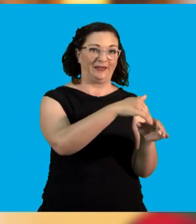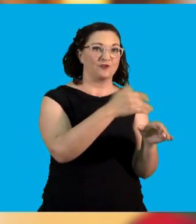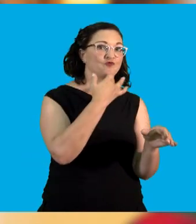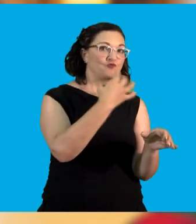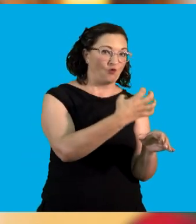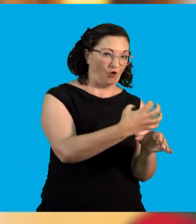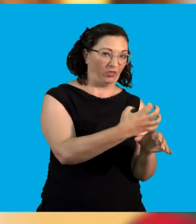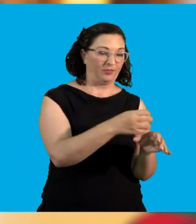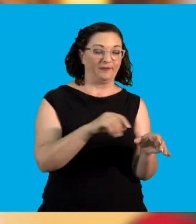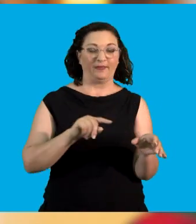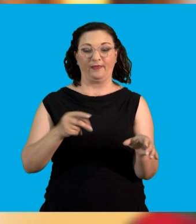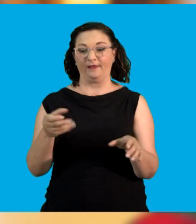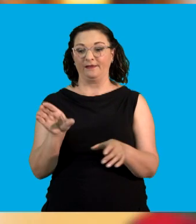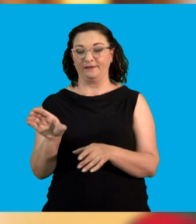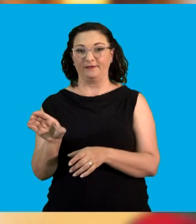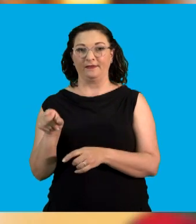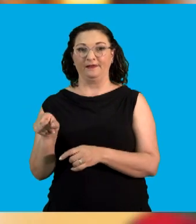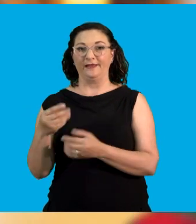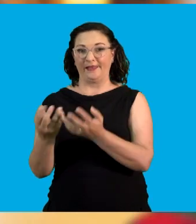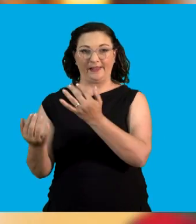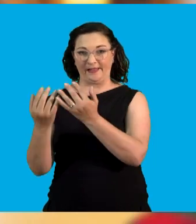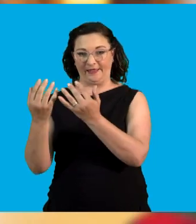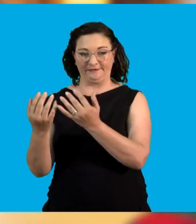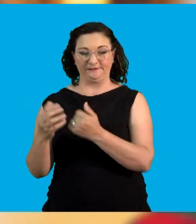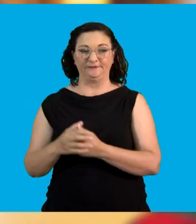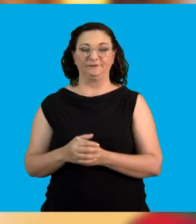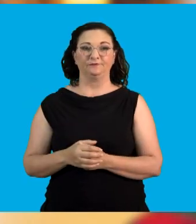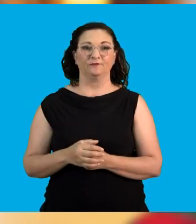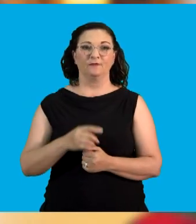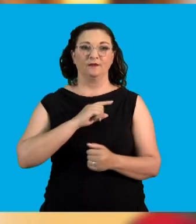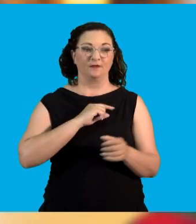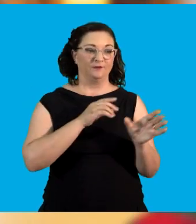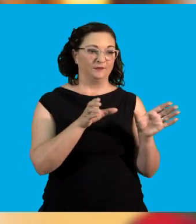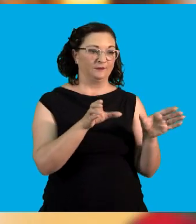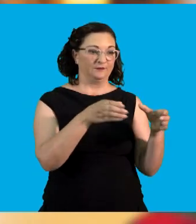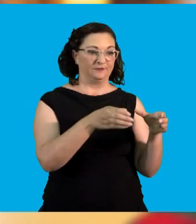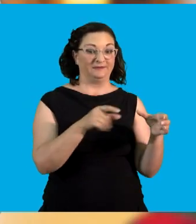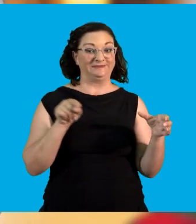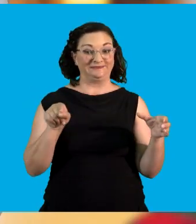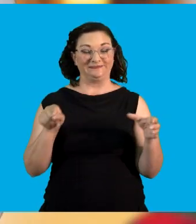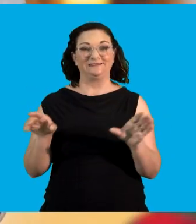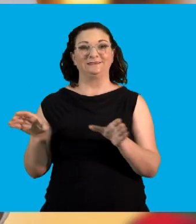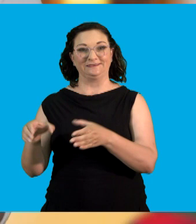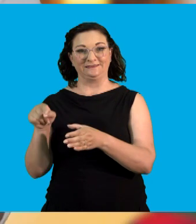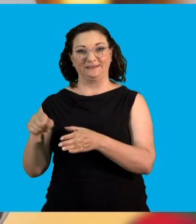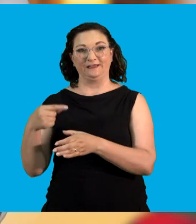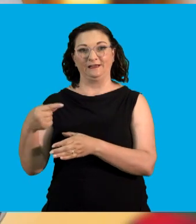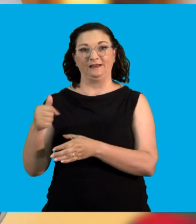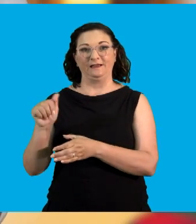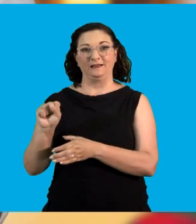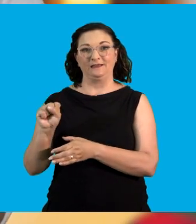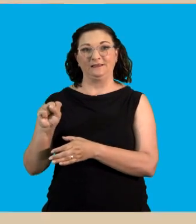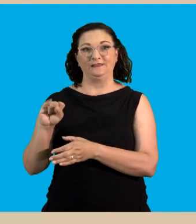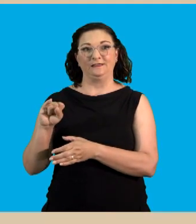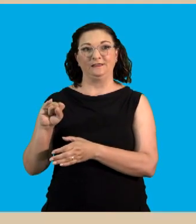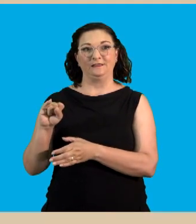gaseous planets. So Jupiter, Saturn, Uranus, and Neptune are referred to as the gaseous planets. So we will just